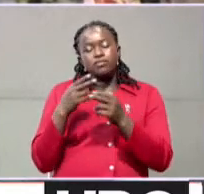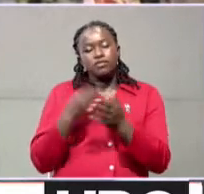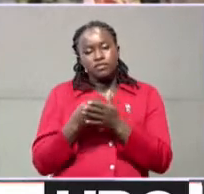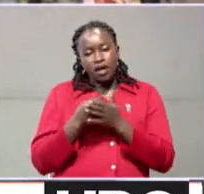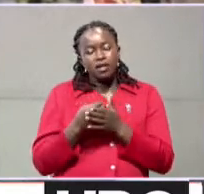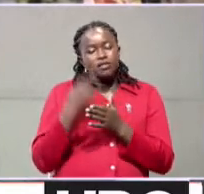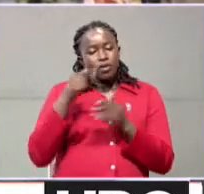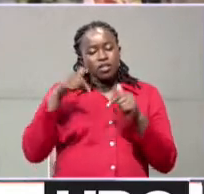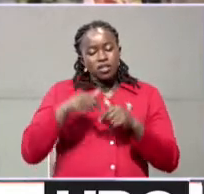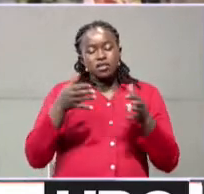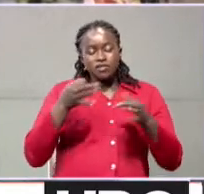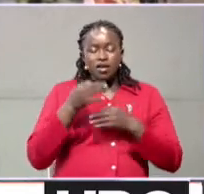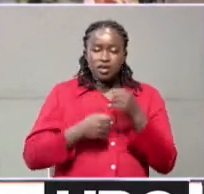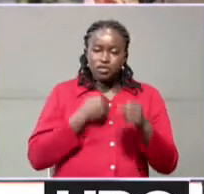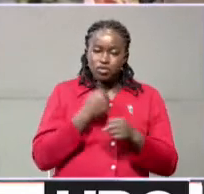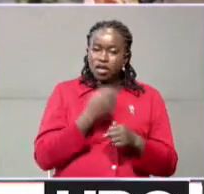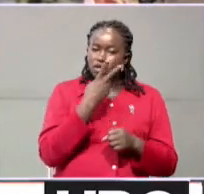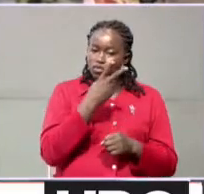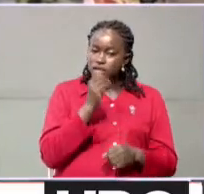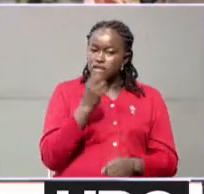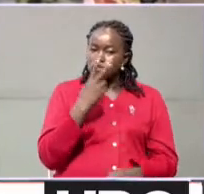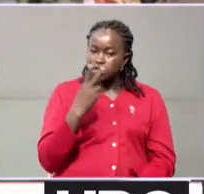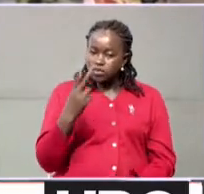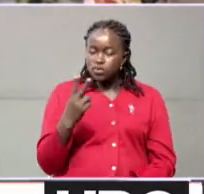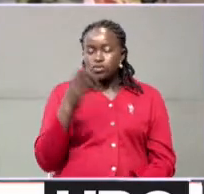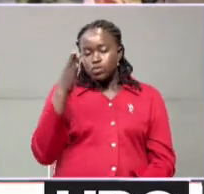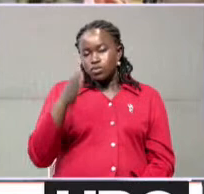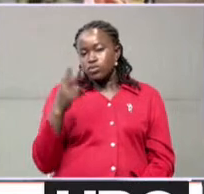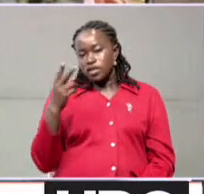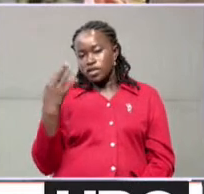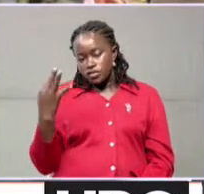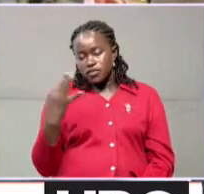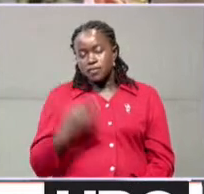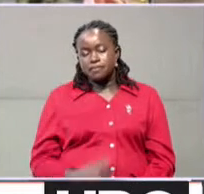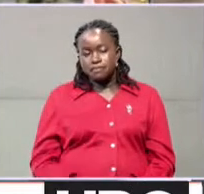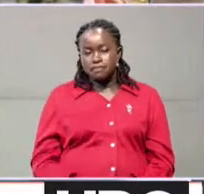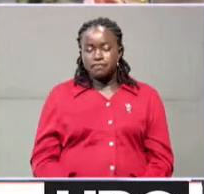for the current financial year 2022 2023